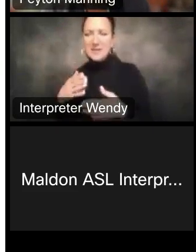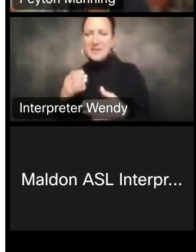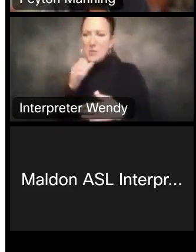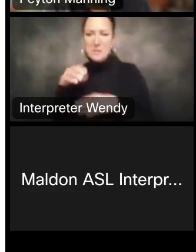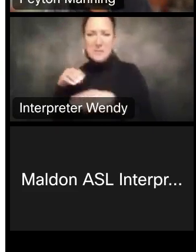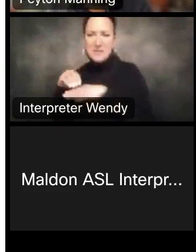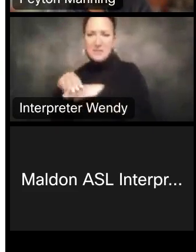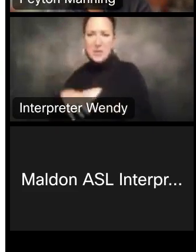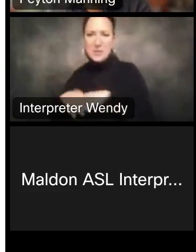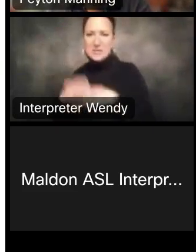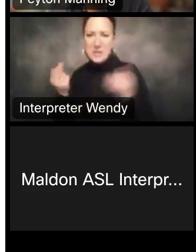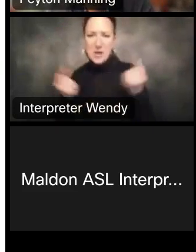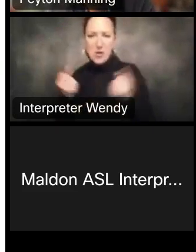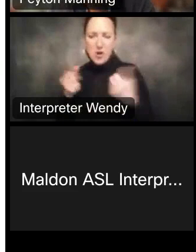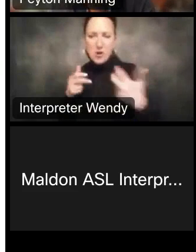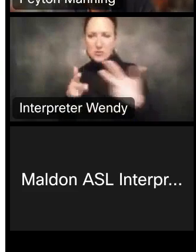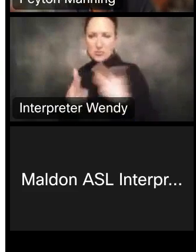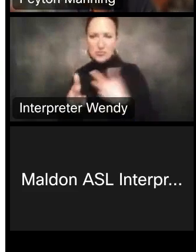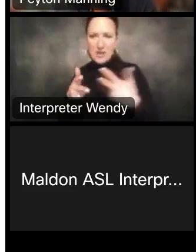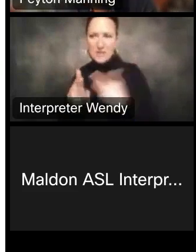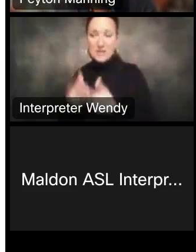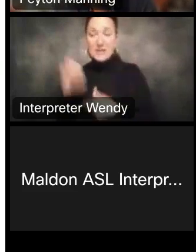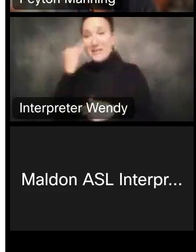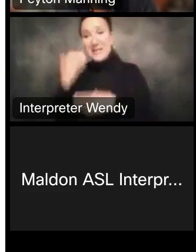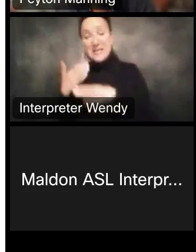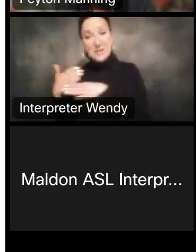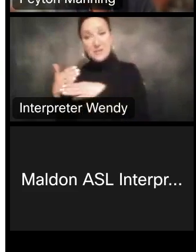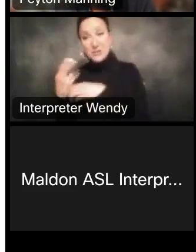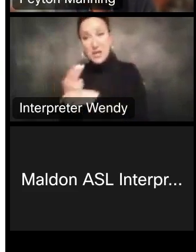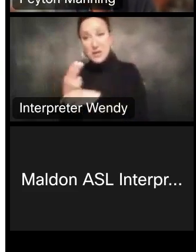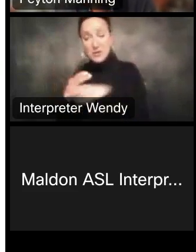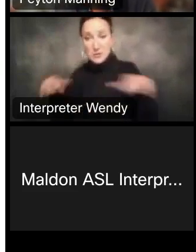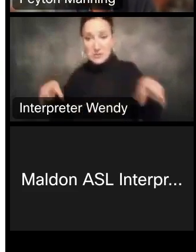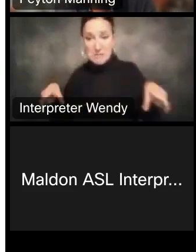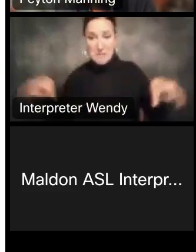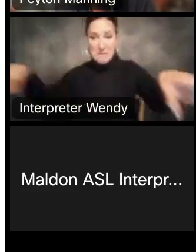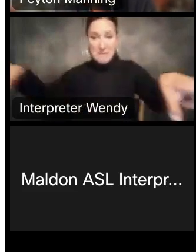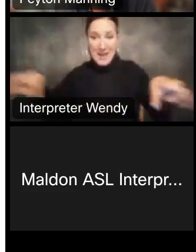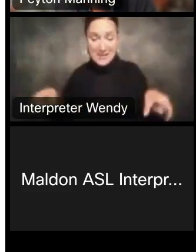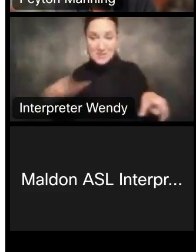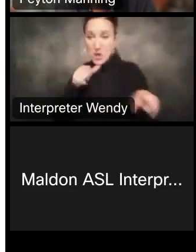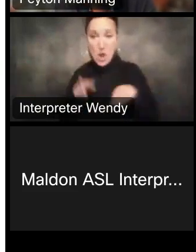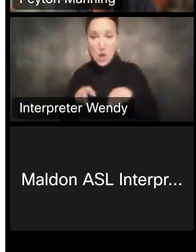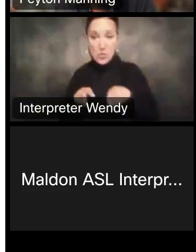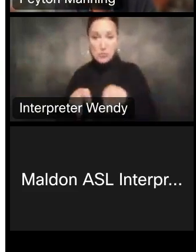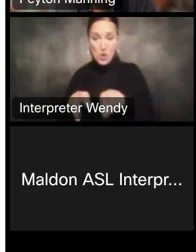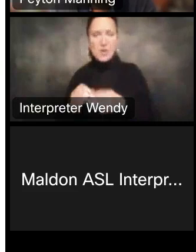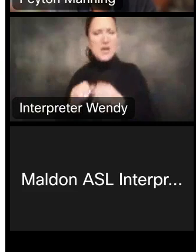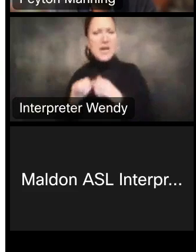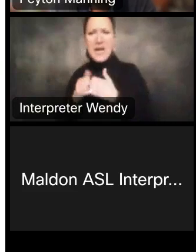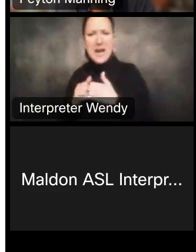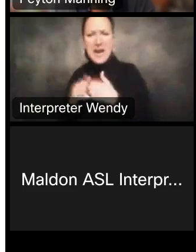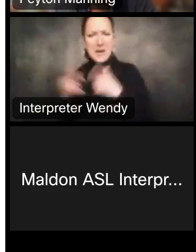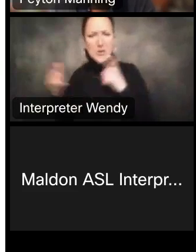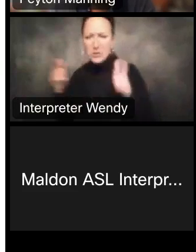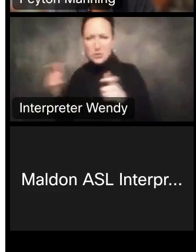traffic. If we're doing shared use paths on either side, what is going to be the plan to control turning